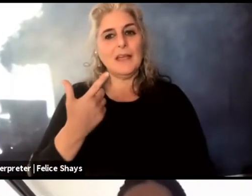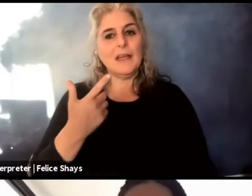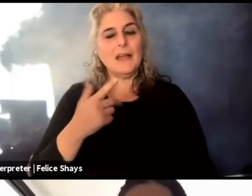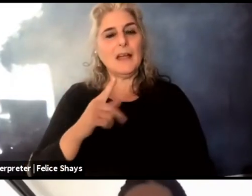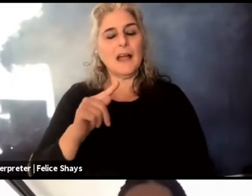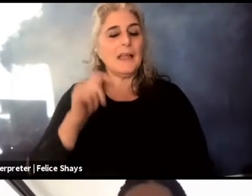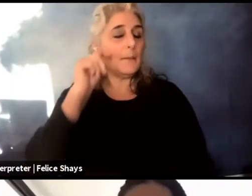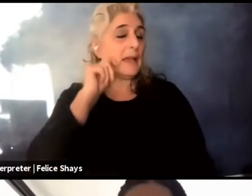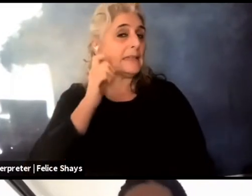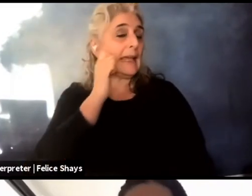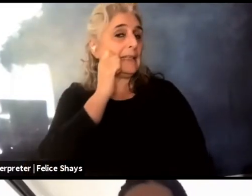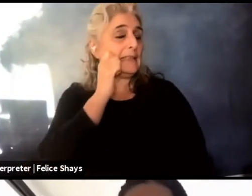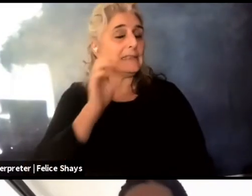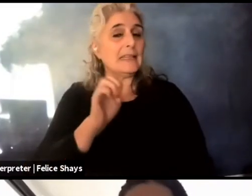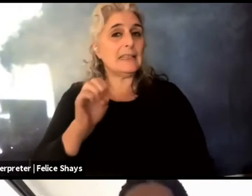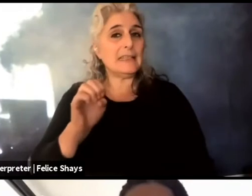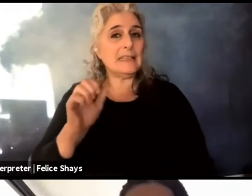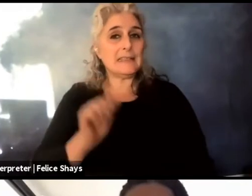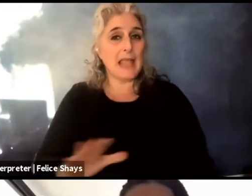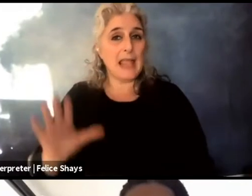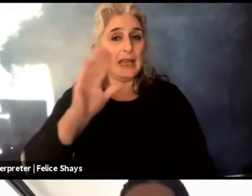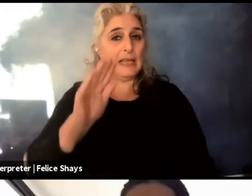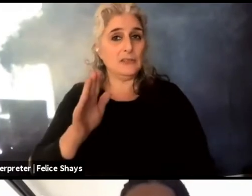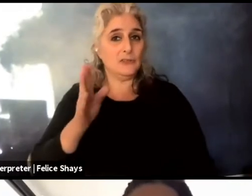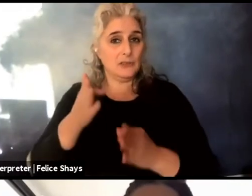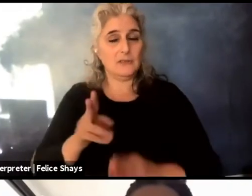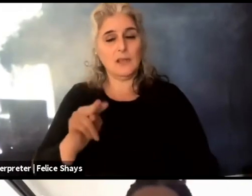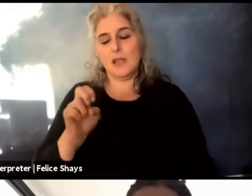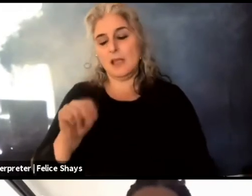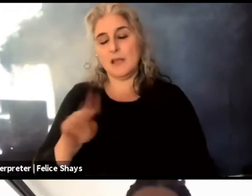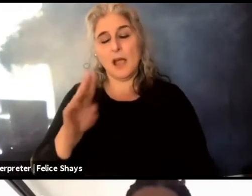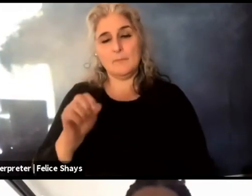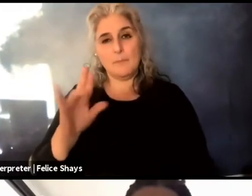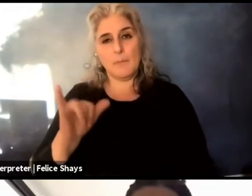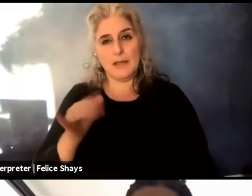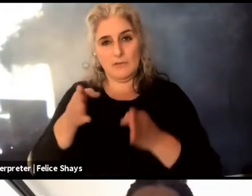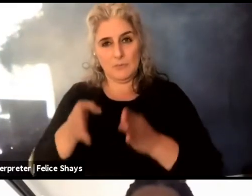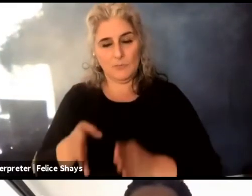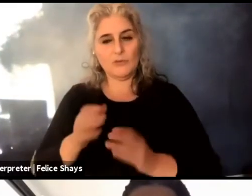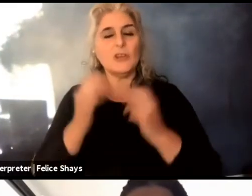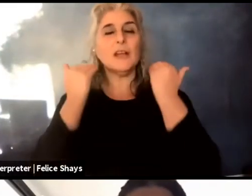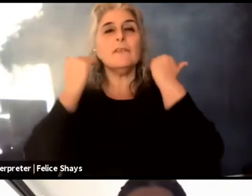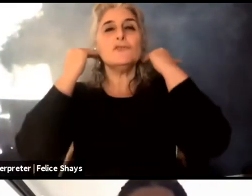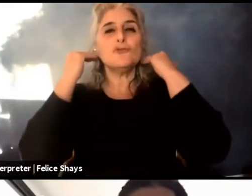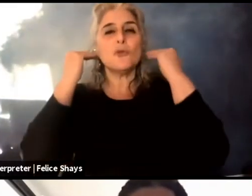tan-skinned East Asian non-binary with short hair.